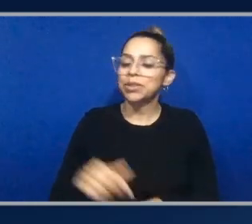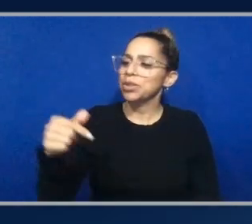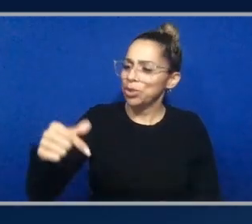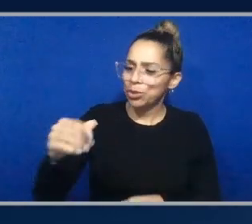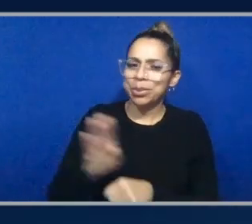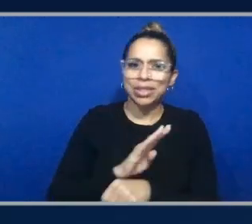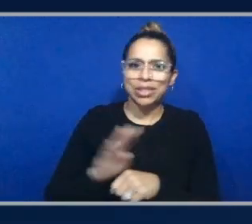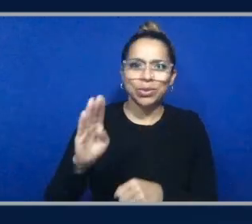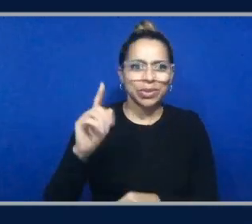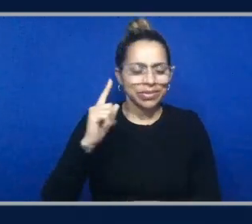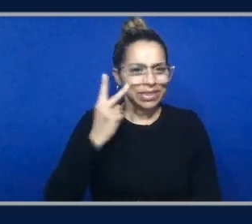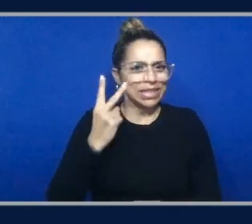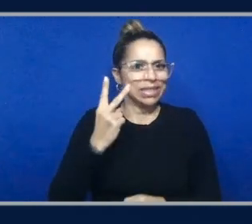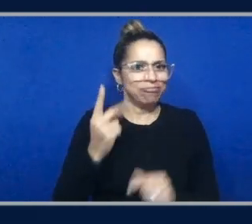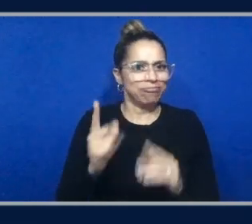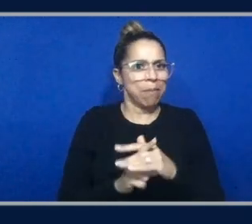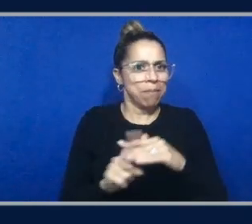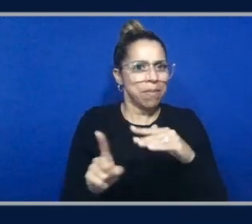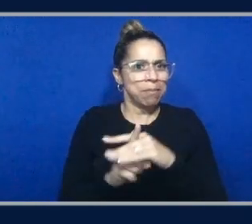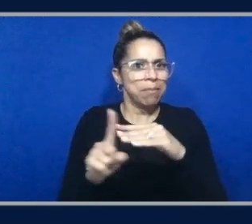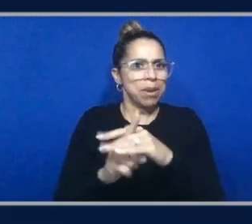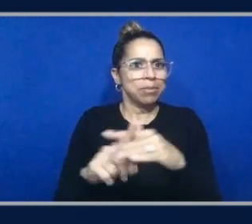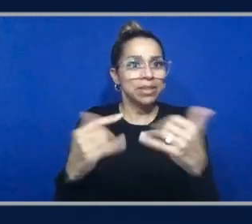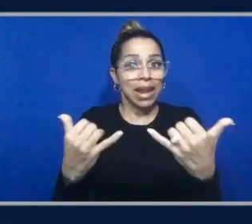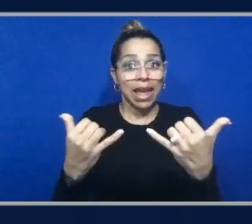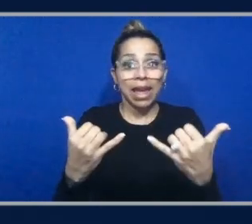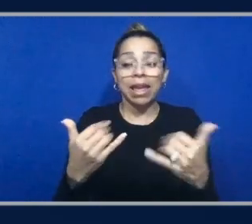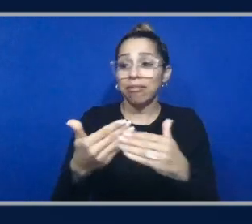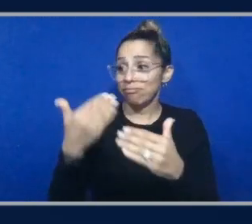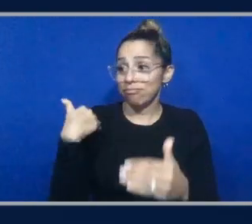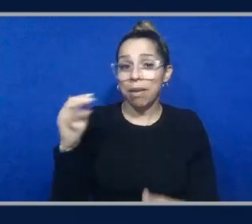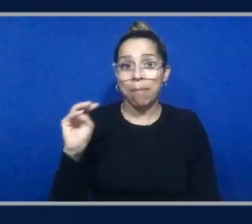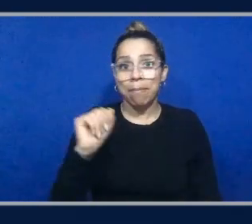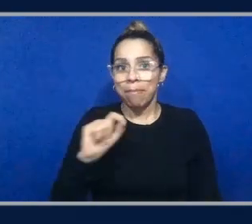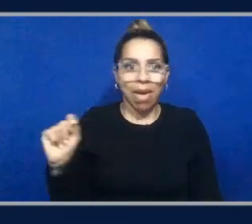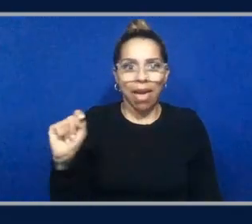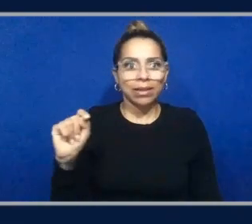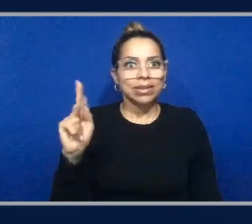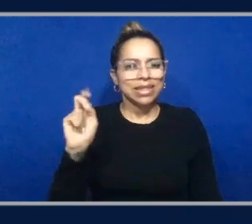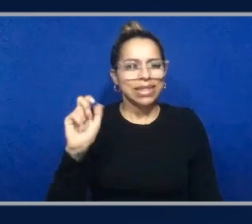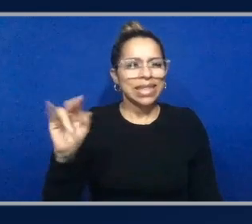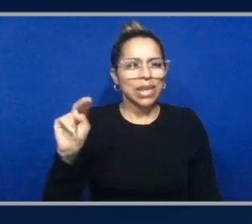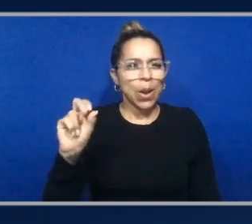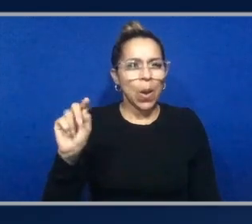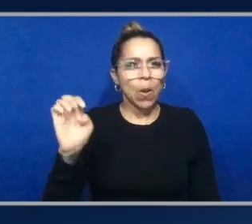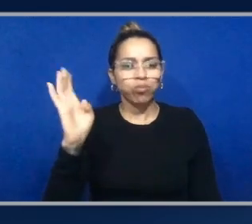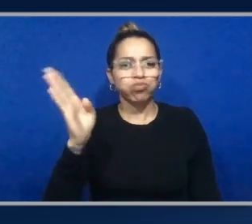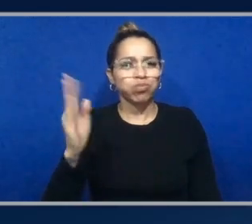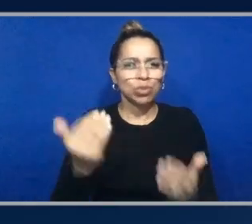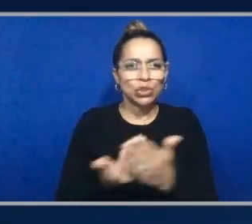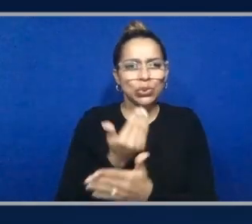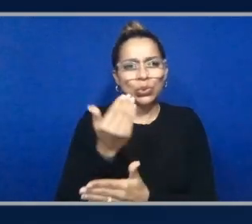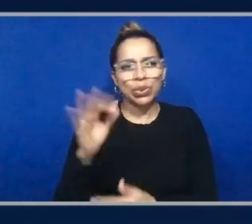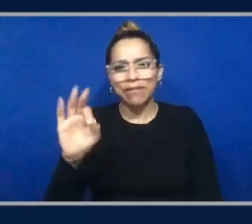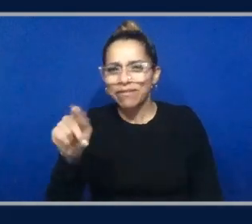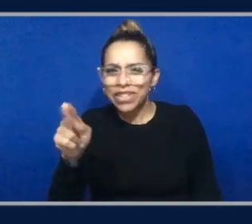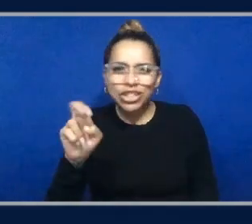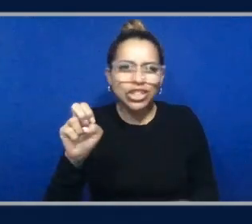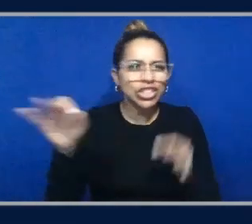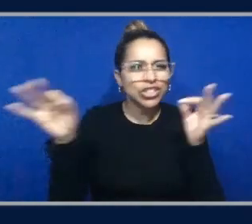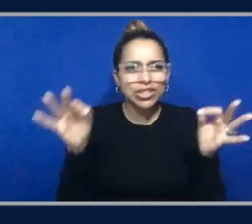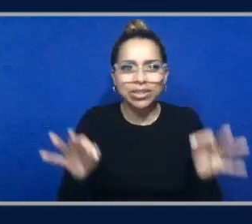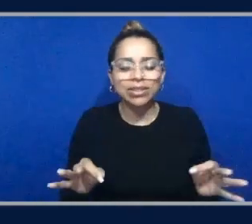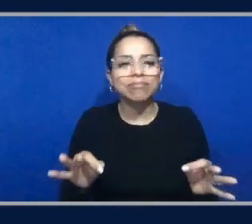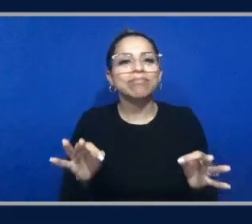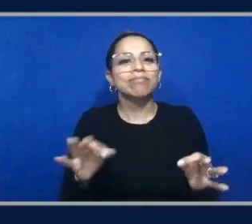heard in the Matt Garman keynote a lot of new features, but let's set the stage first. Can you let us know, give us an